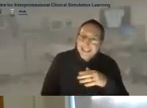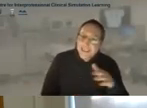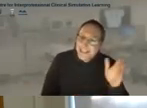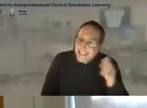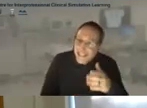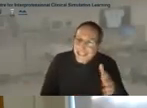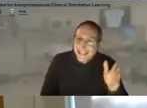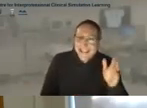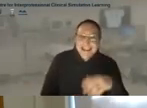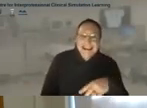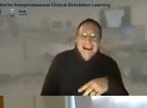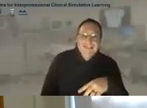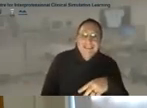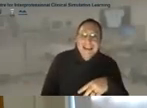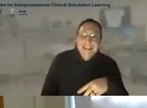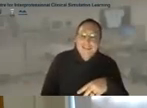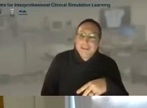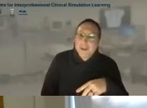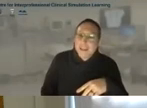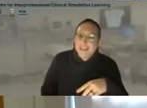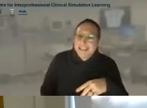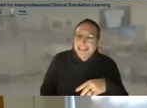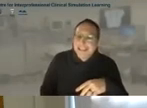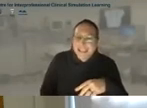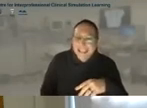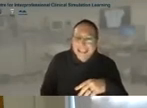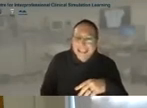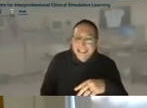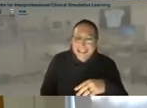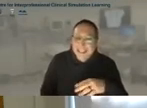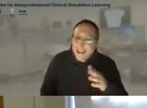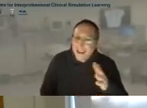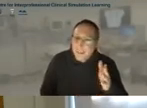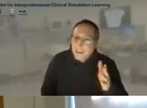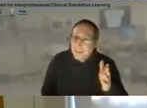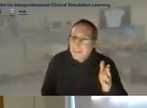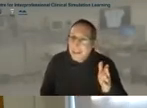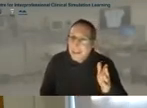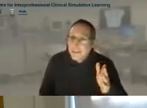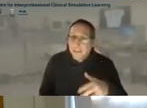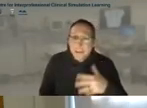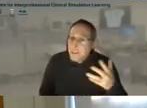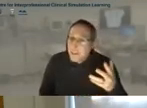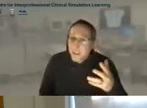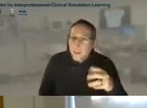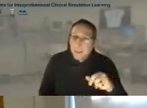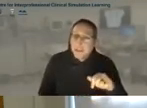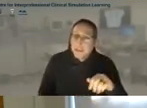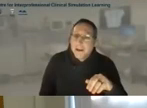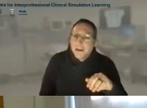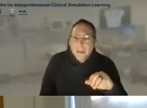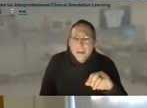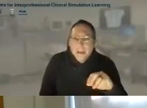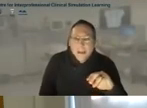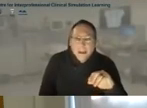is to facilitate, is to ask the beautiful questions and then hear other people's perspectives when people